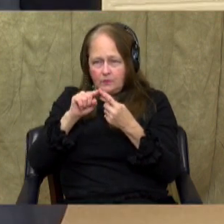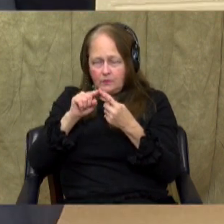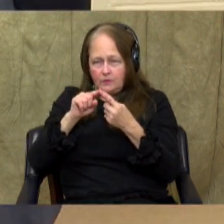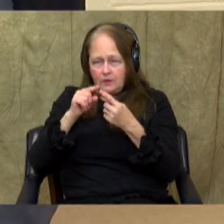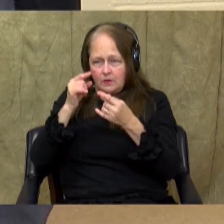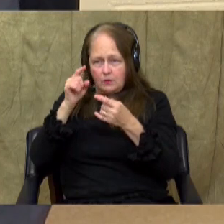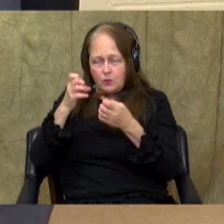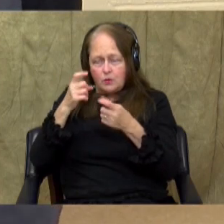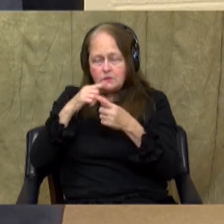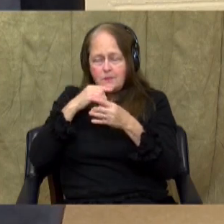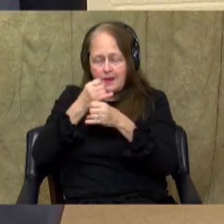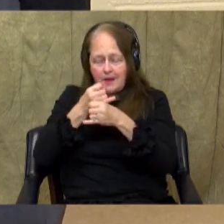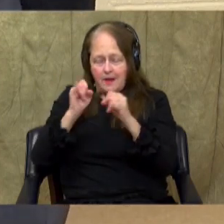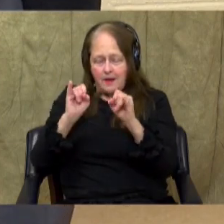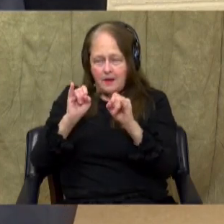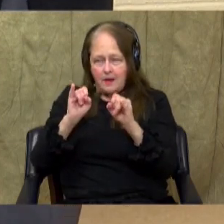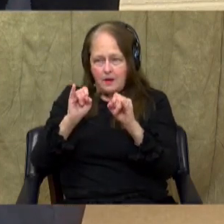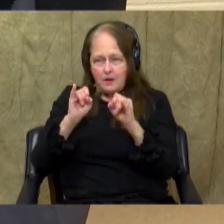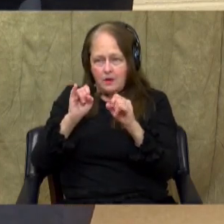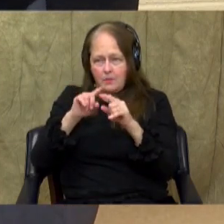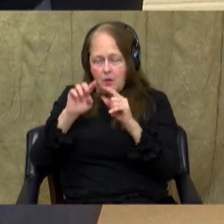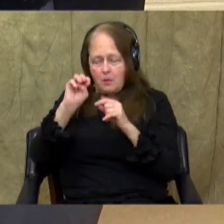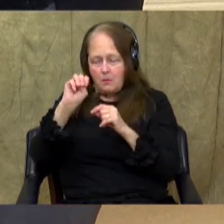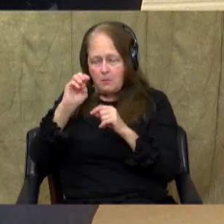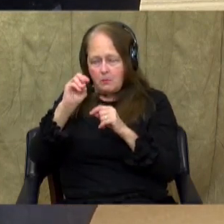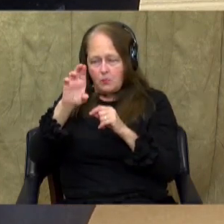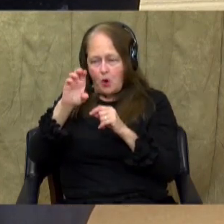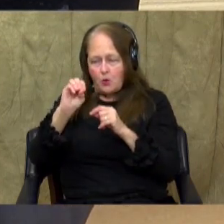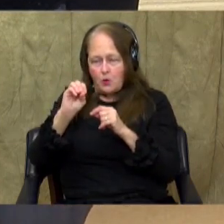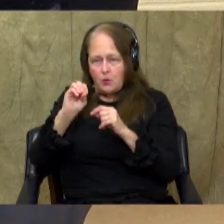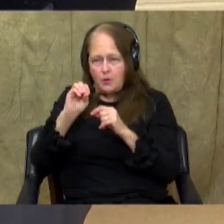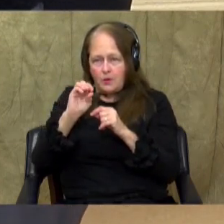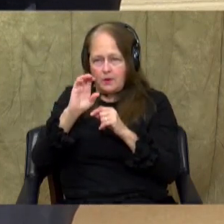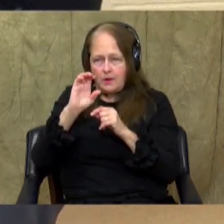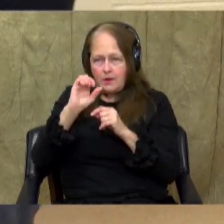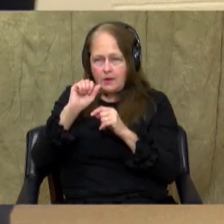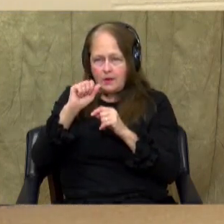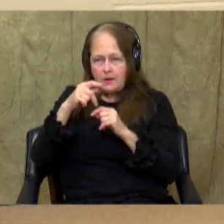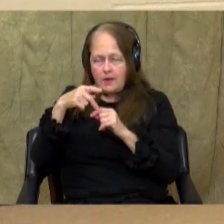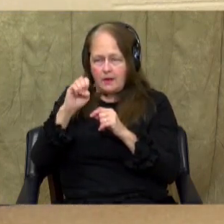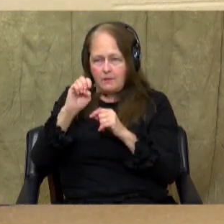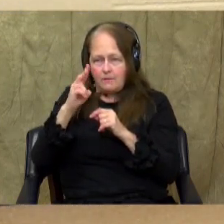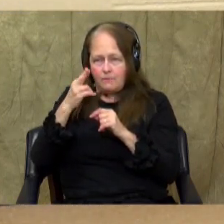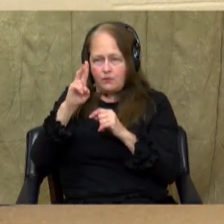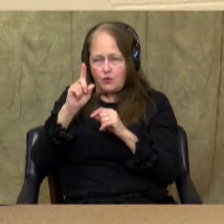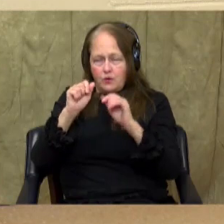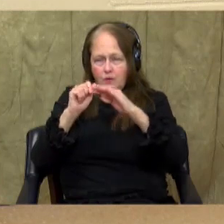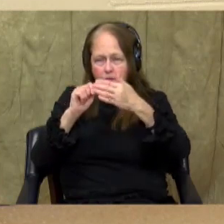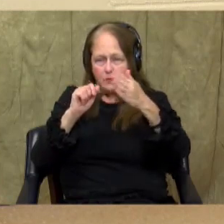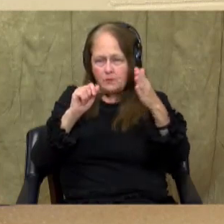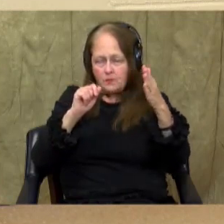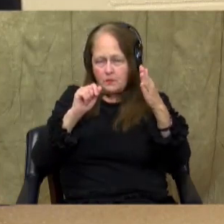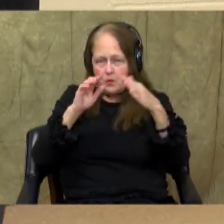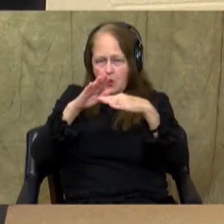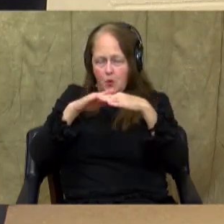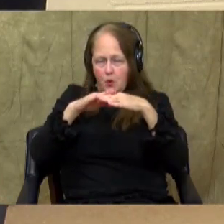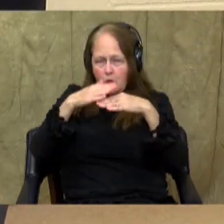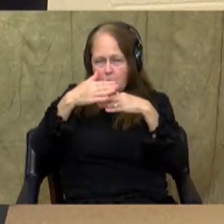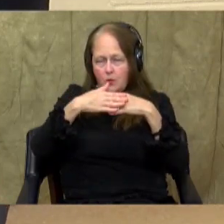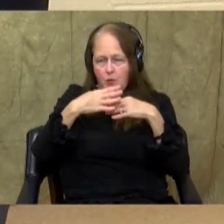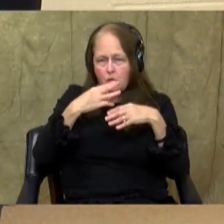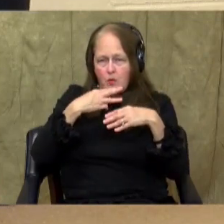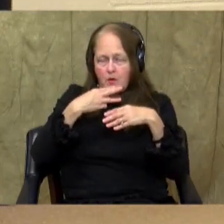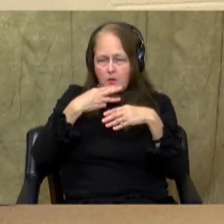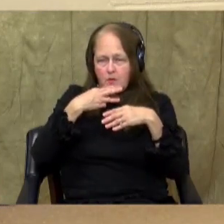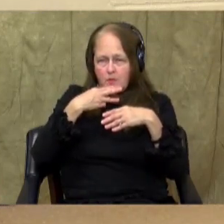as independent, but it's actually claimed by Morocco. Next we have Cape Verde. These are some islands off the coast. Next we